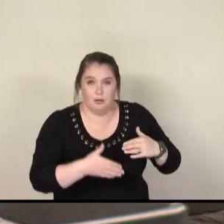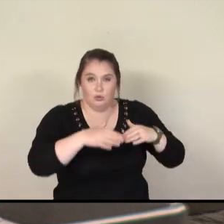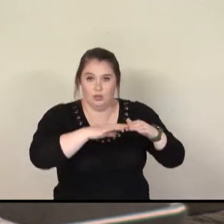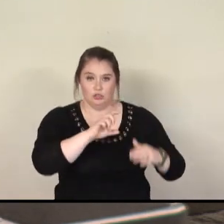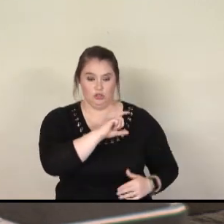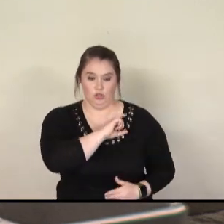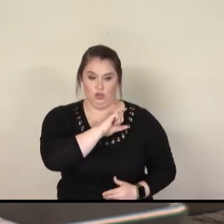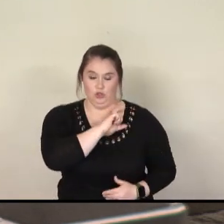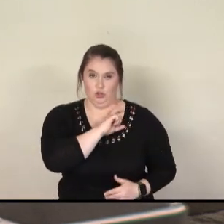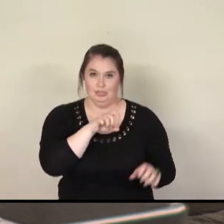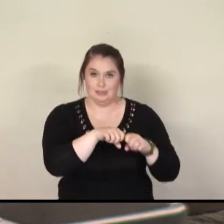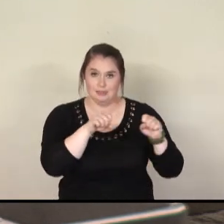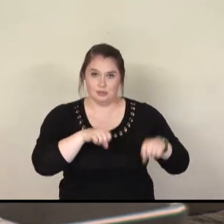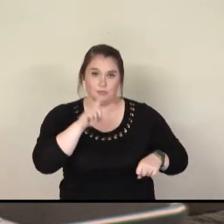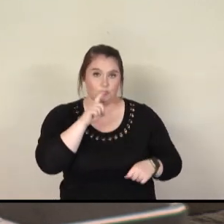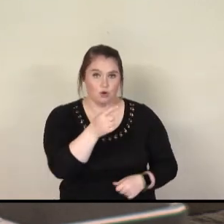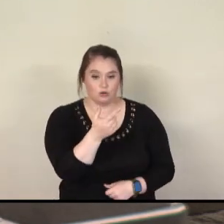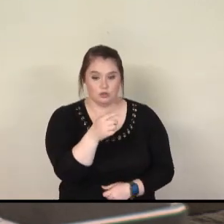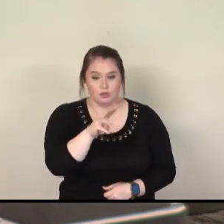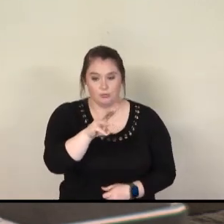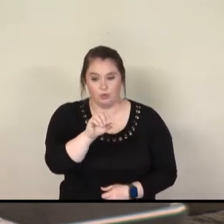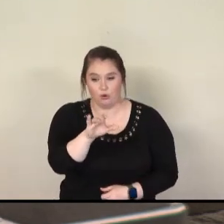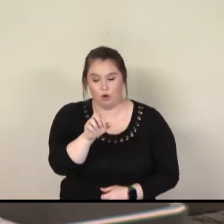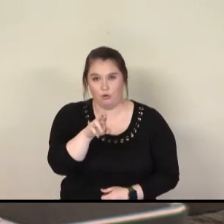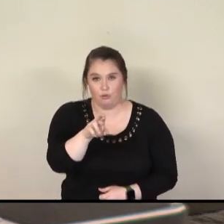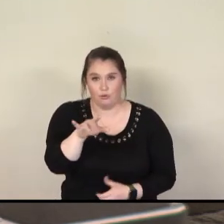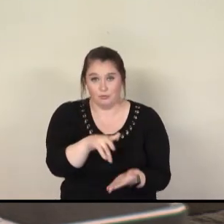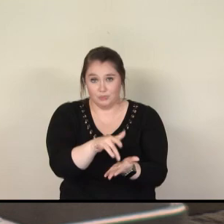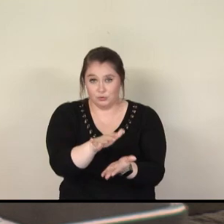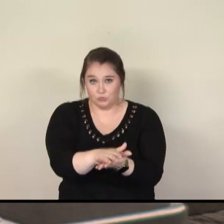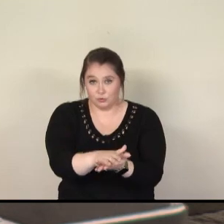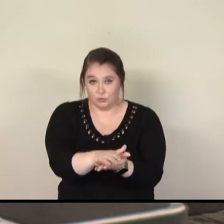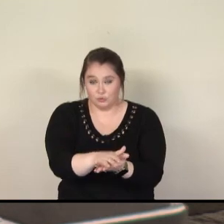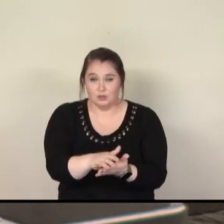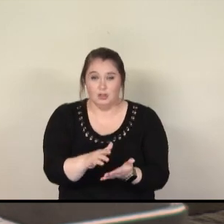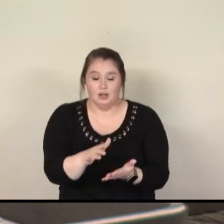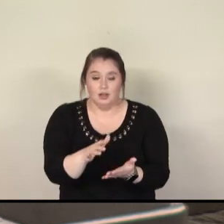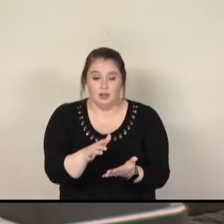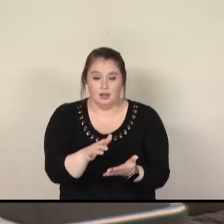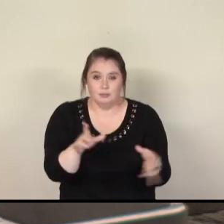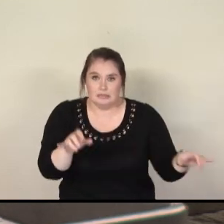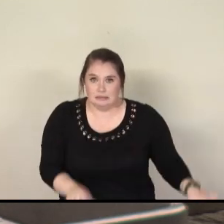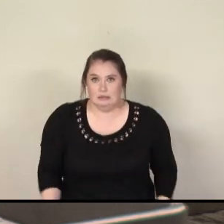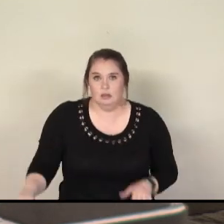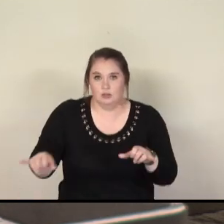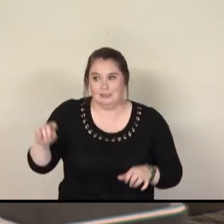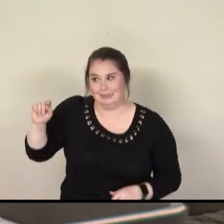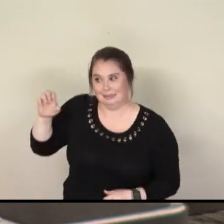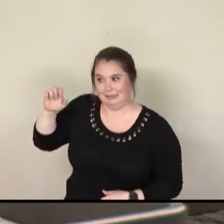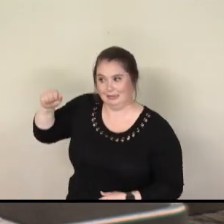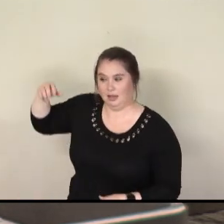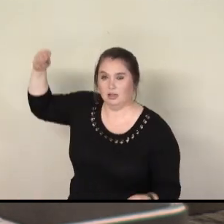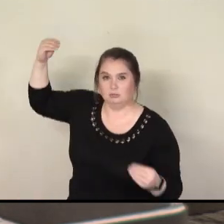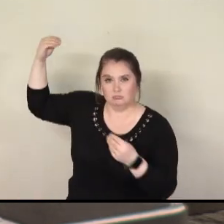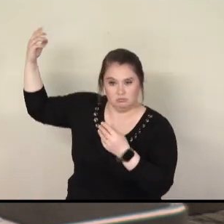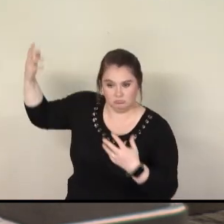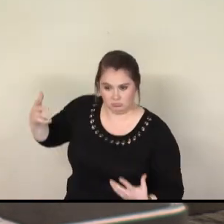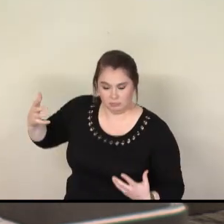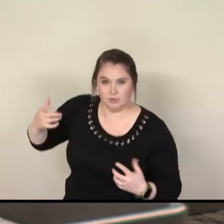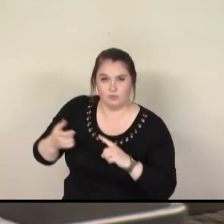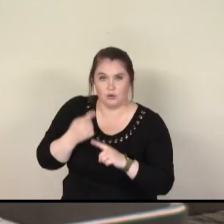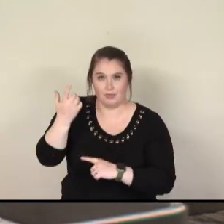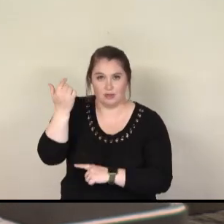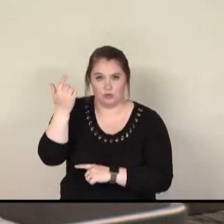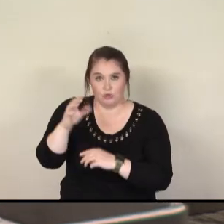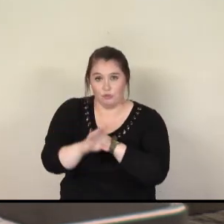systems for Carver Middle School to reflect the TEA standards that came about last summer and last